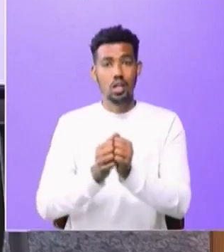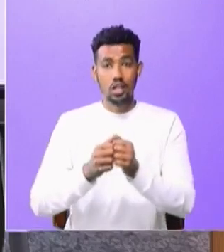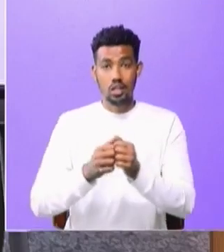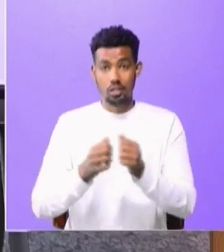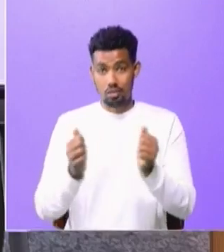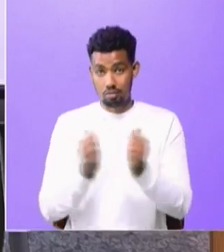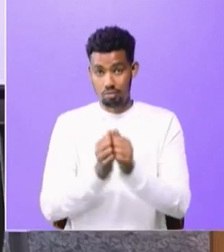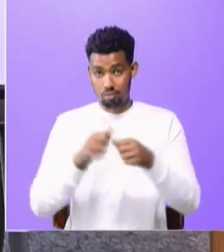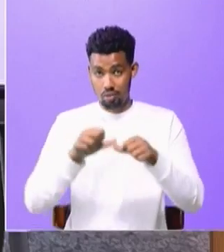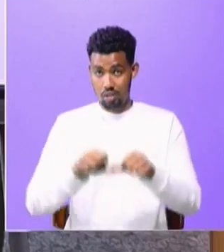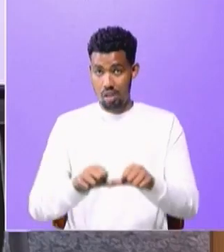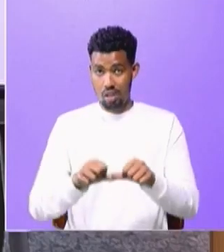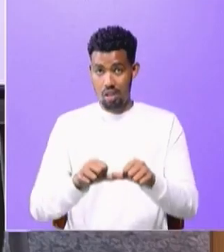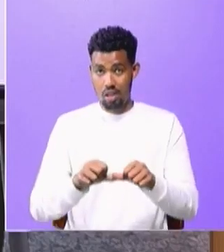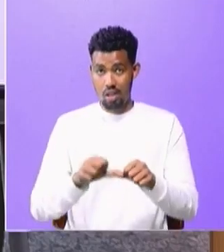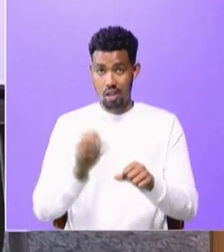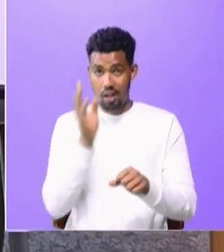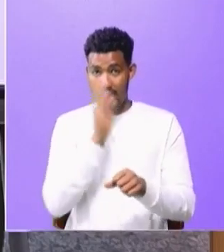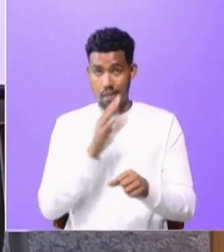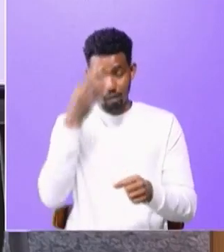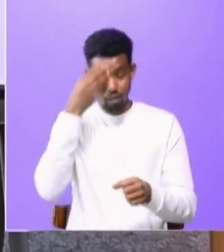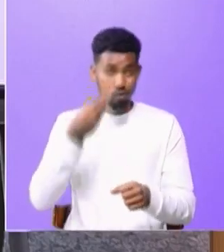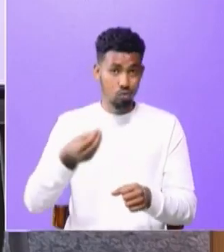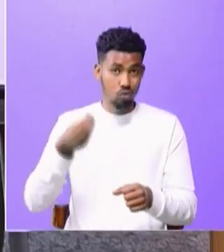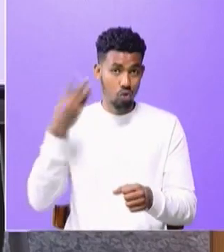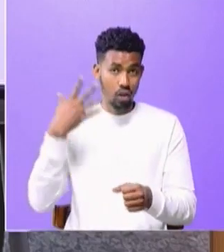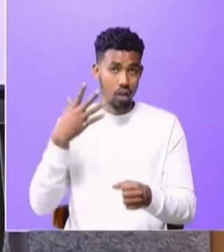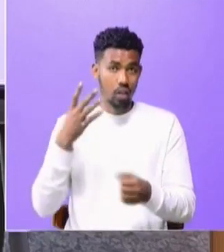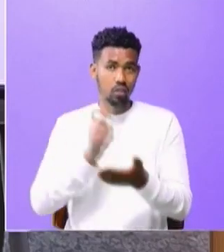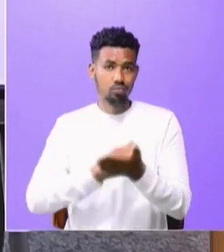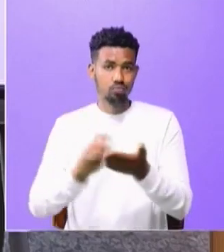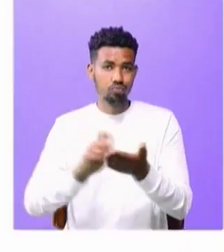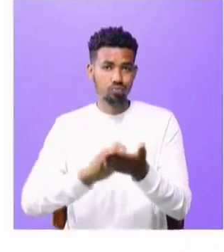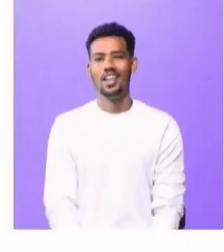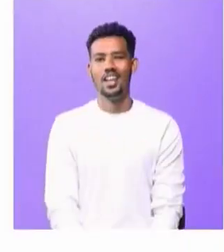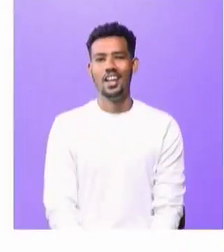also don't forget to take notes and copy notes.